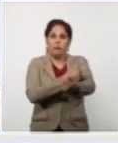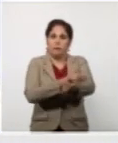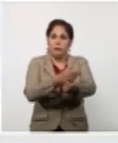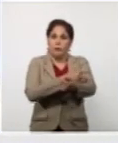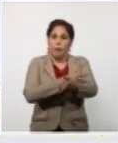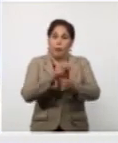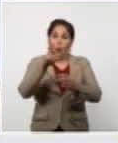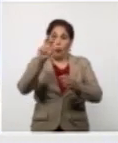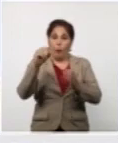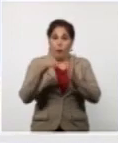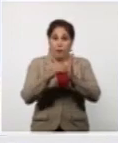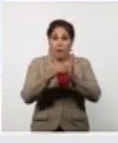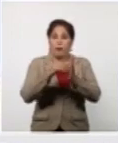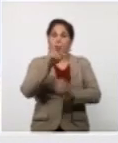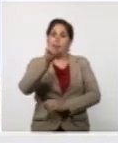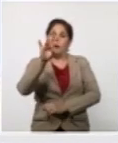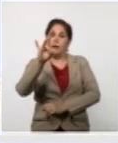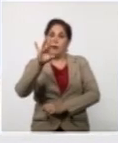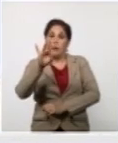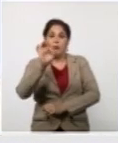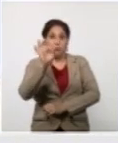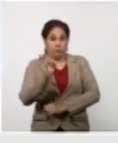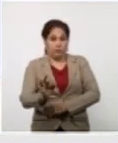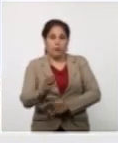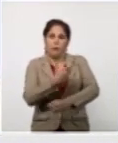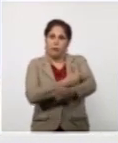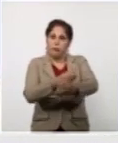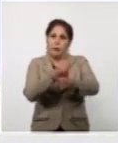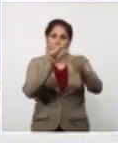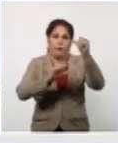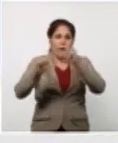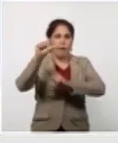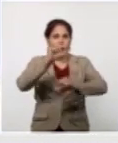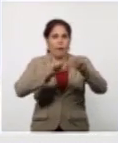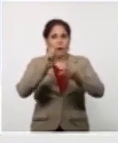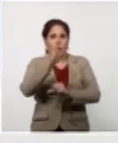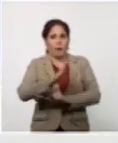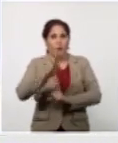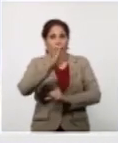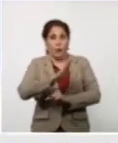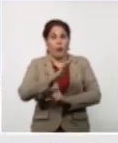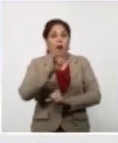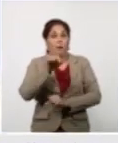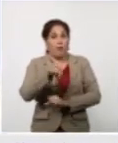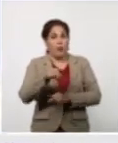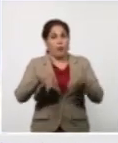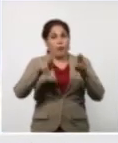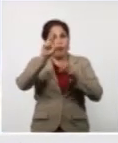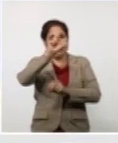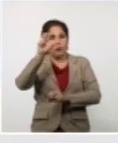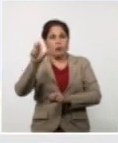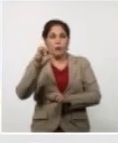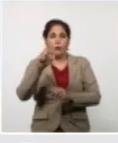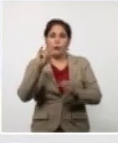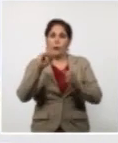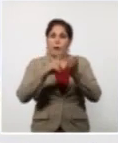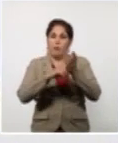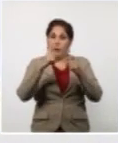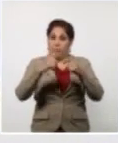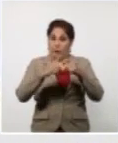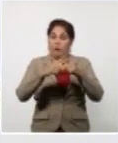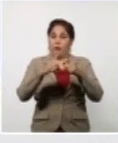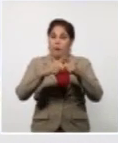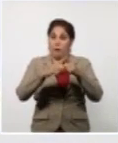more than 2,000 samples were studied in Cuba. 2,015 samples were studied. In the Pedro